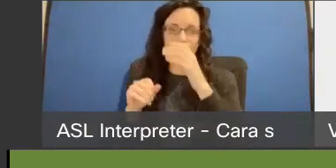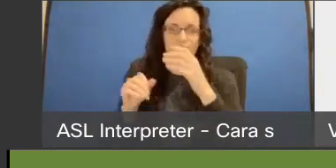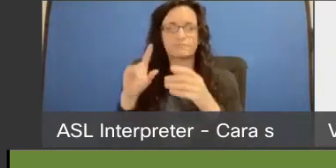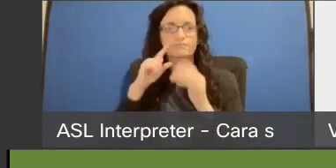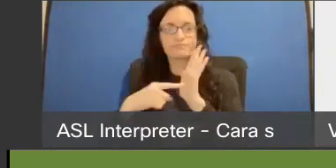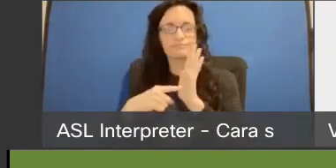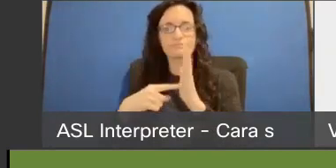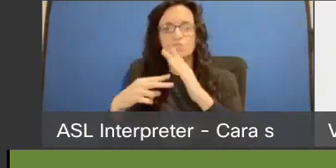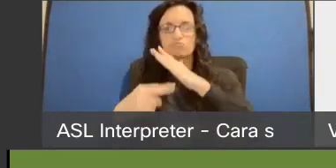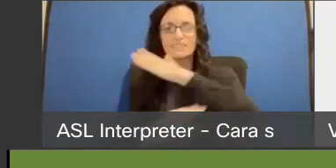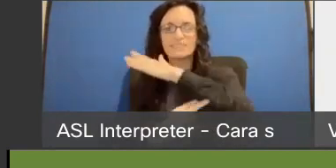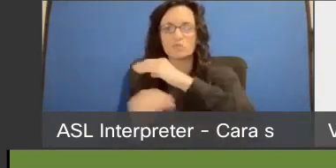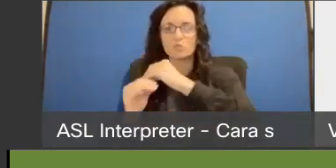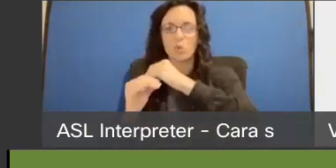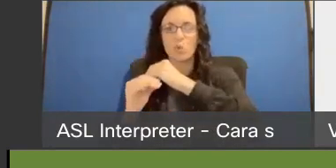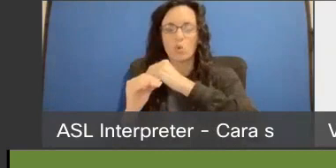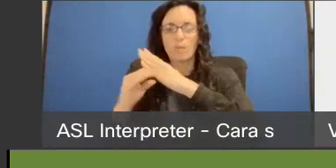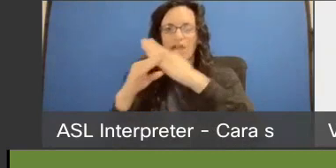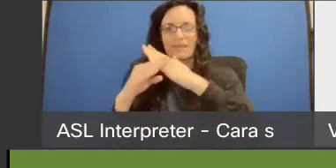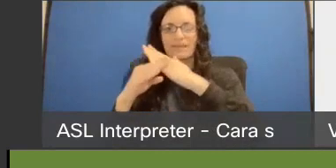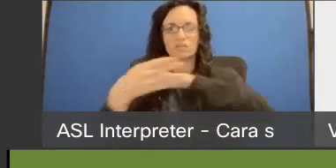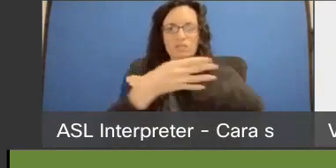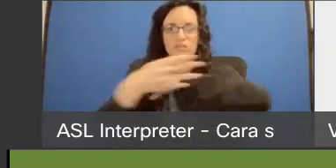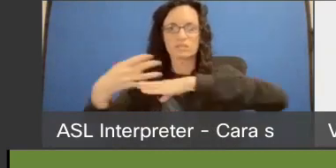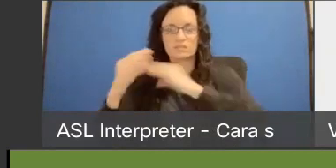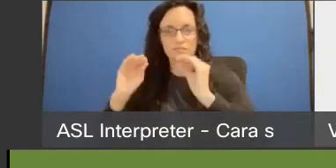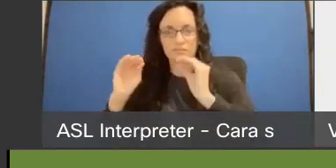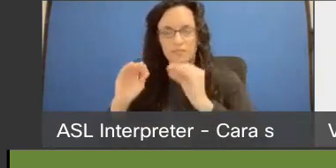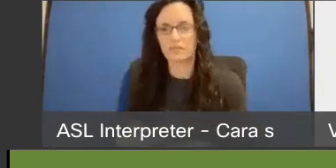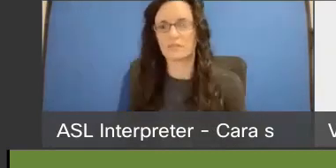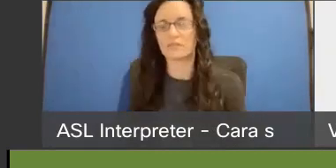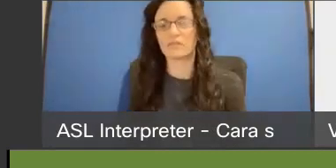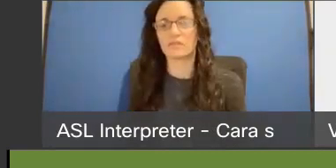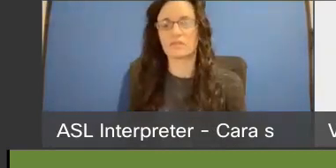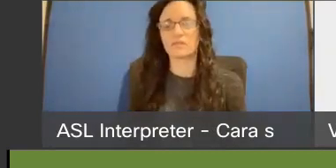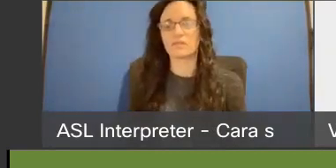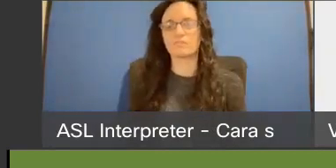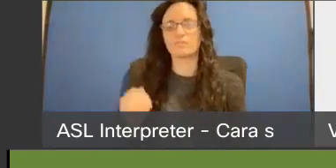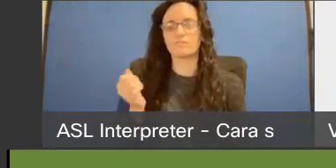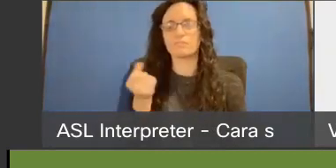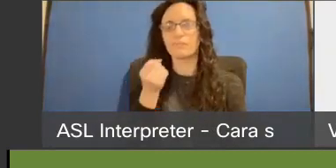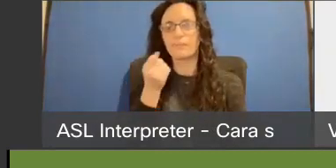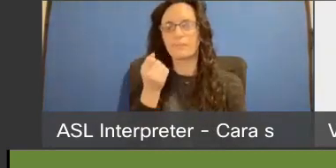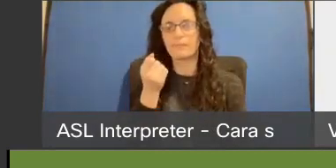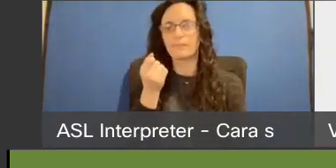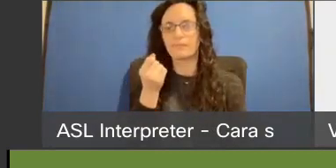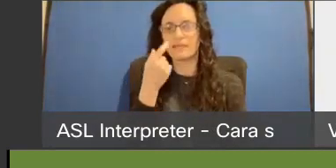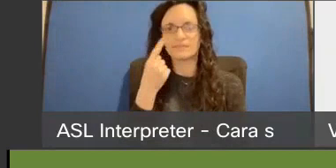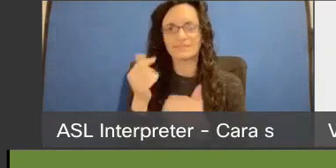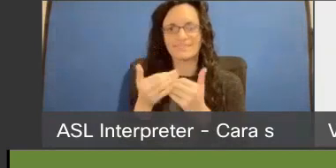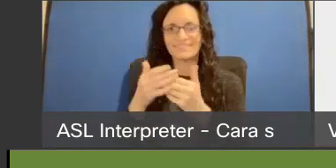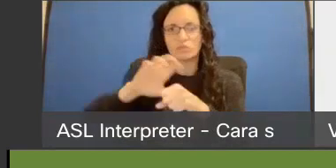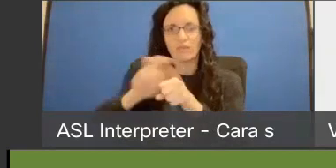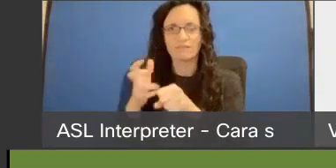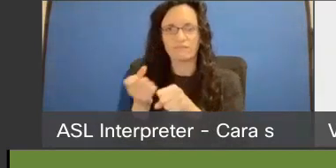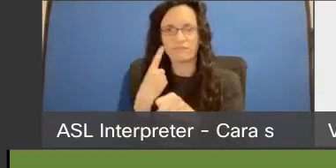them, a weapon, right? A lot of pills available. You know, sadly, one of the, you know, strategies that people use